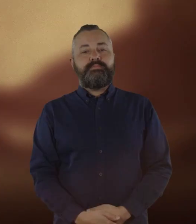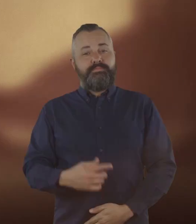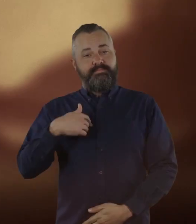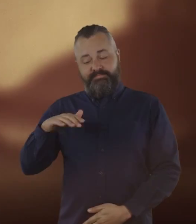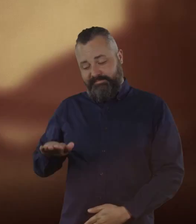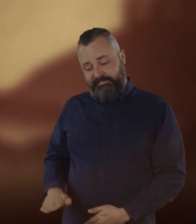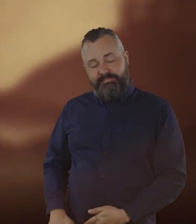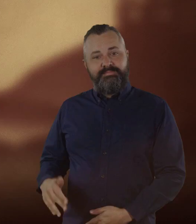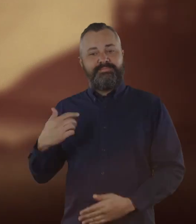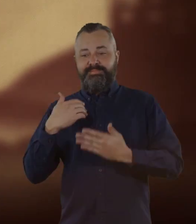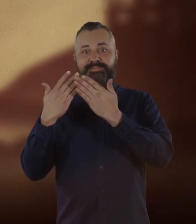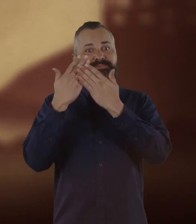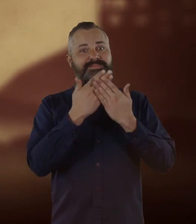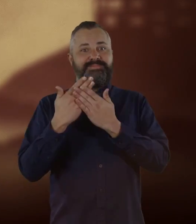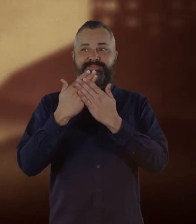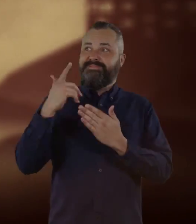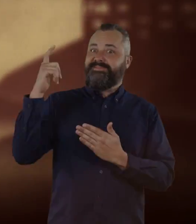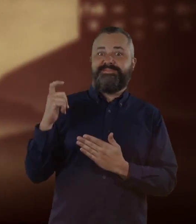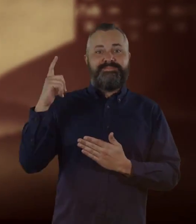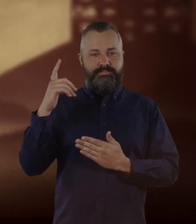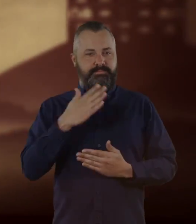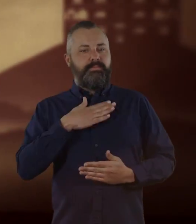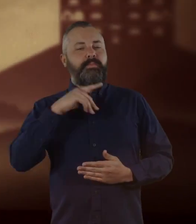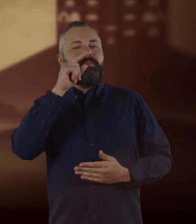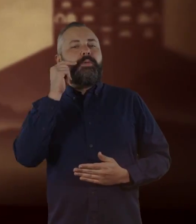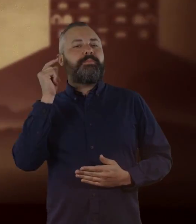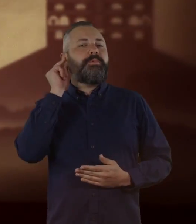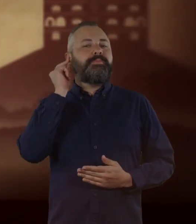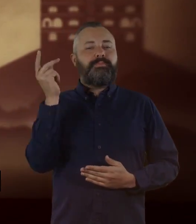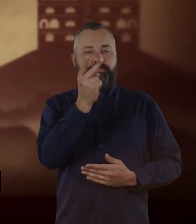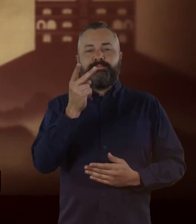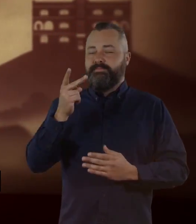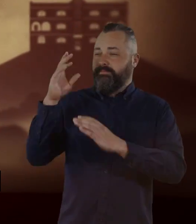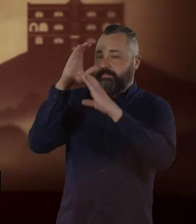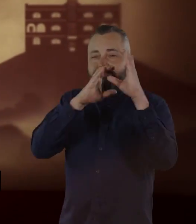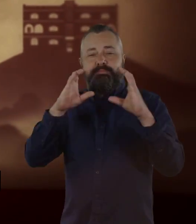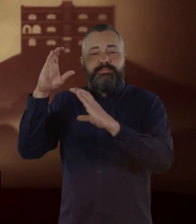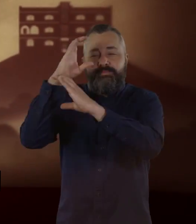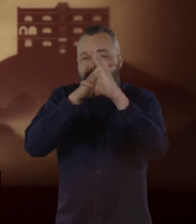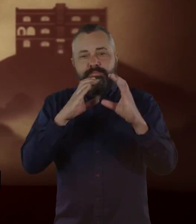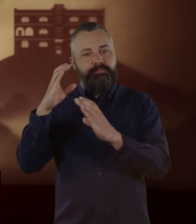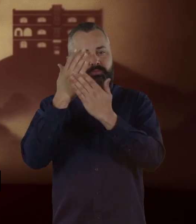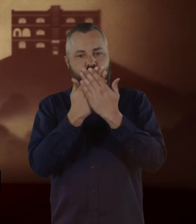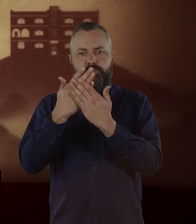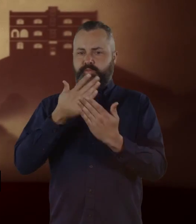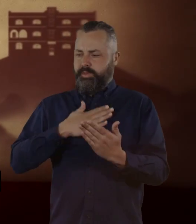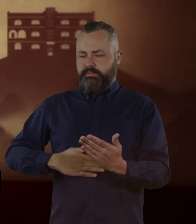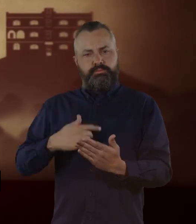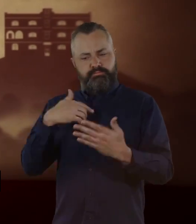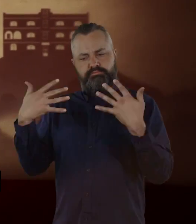At the beginning of my education, my parents faced a problem getting me enrolled in a mainstream public school.